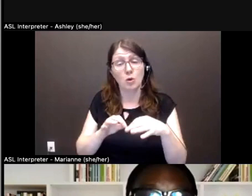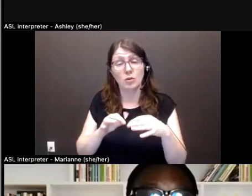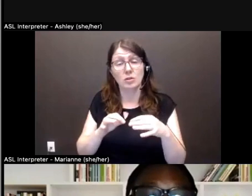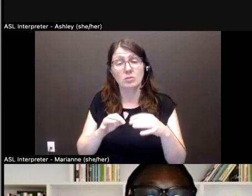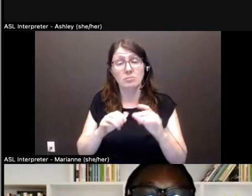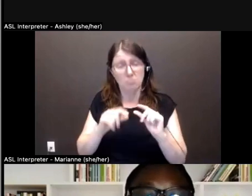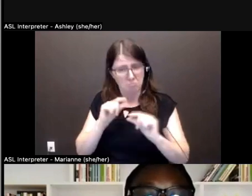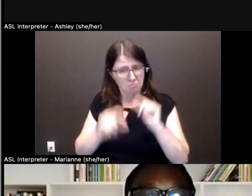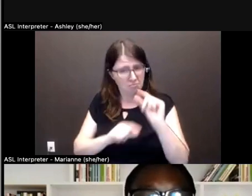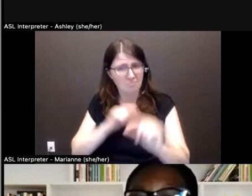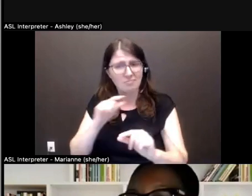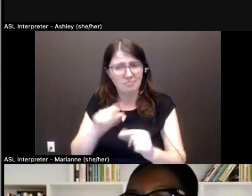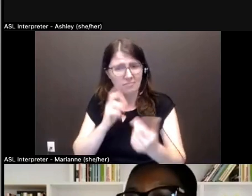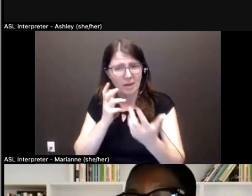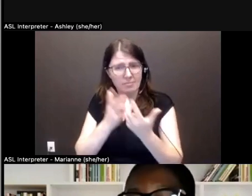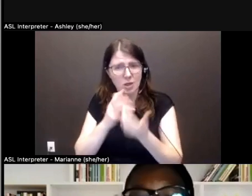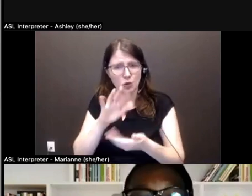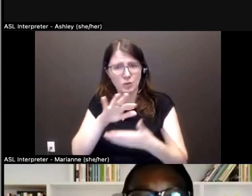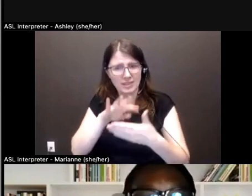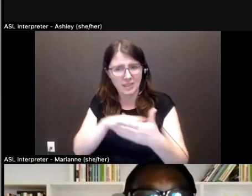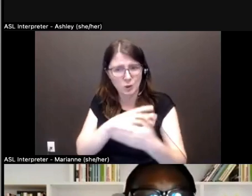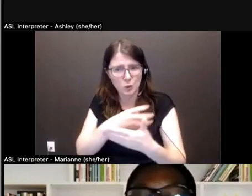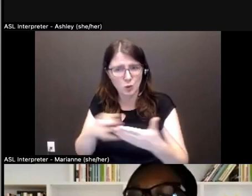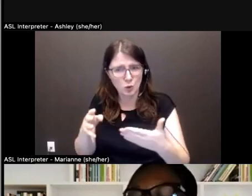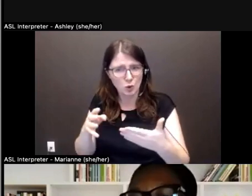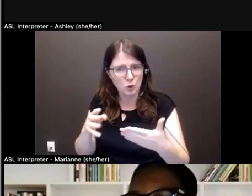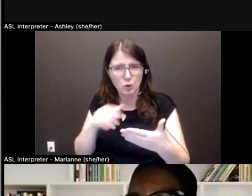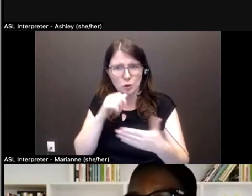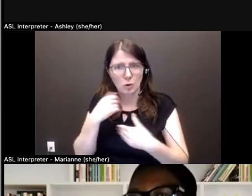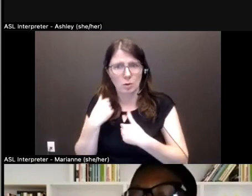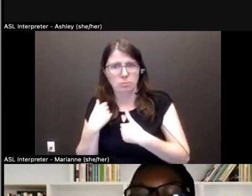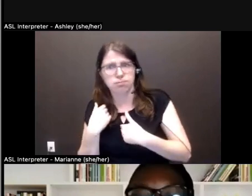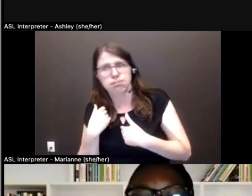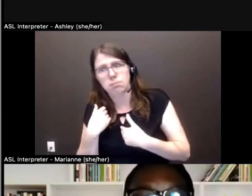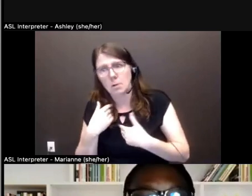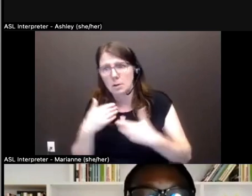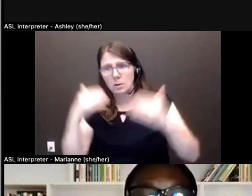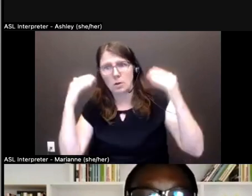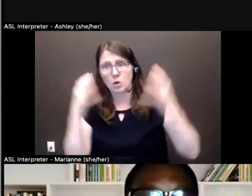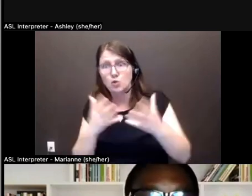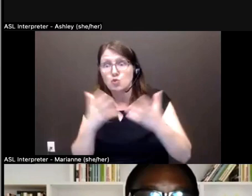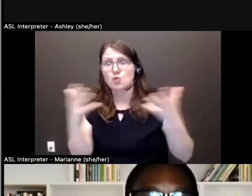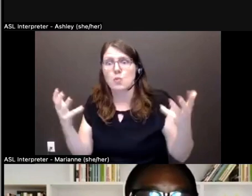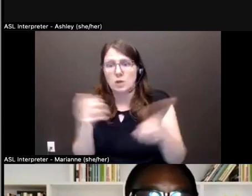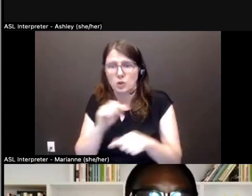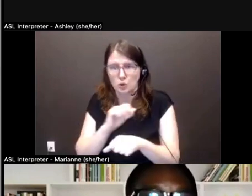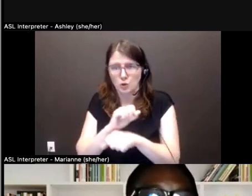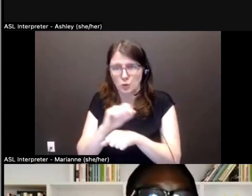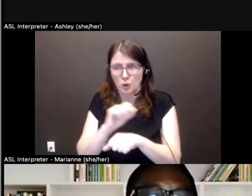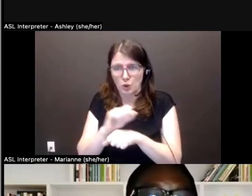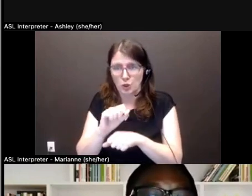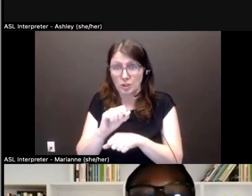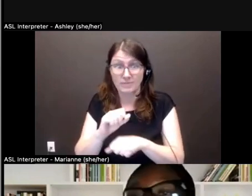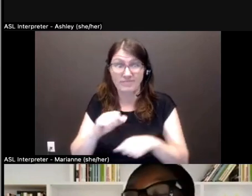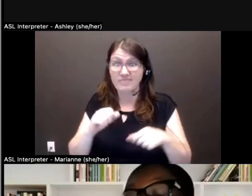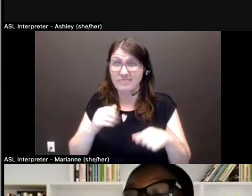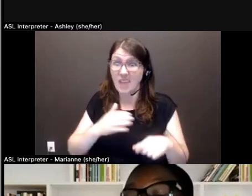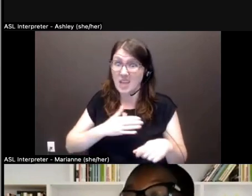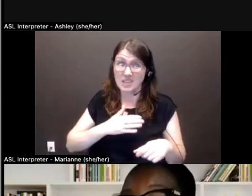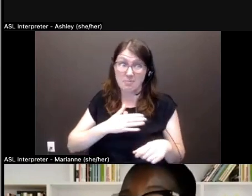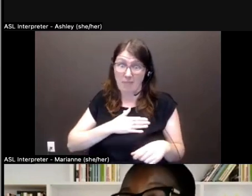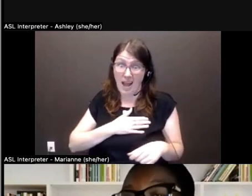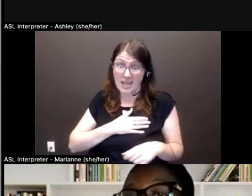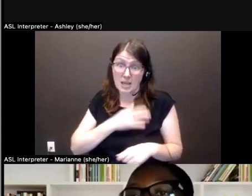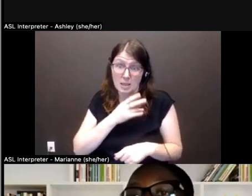As I mentioned, I use my own time because I am doing this as a personal project. And